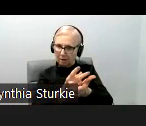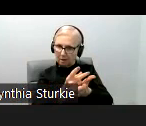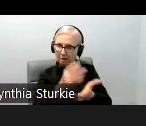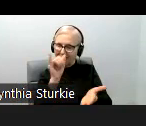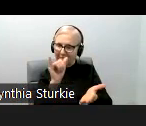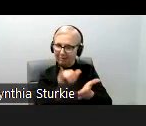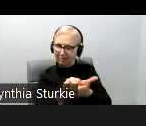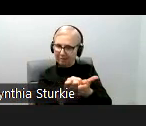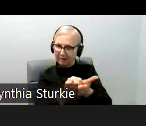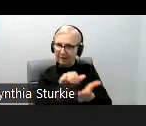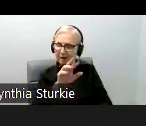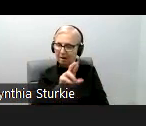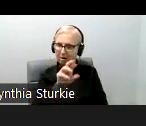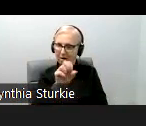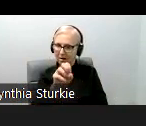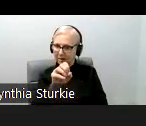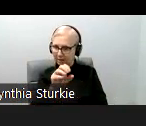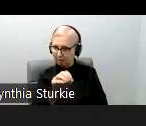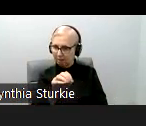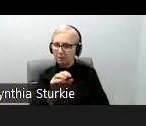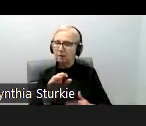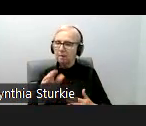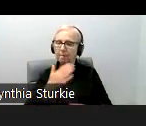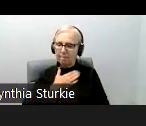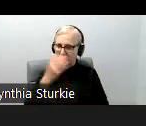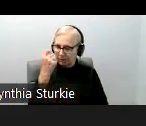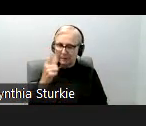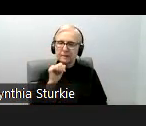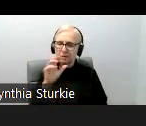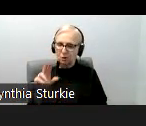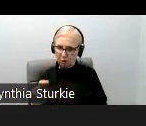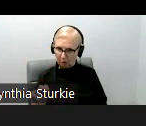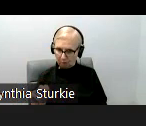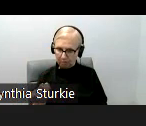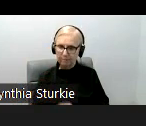specific approval or license. So my understanding would be no. Okay.